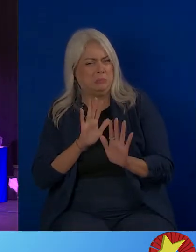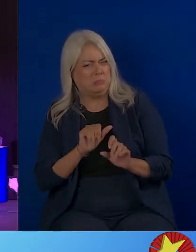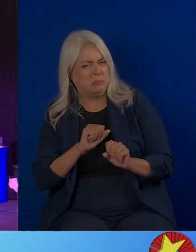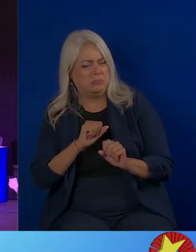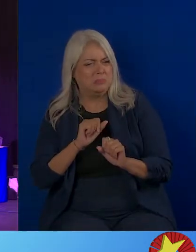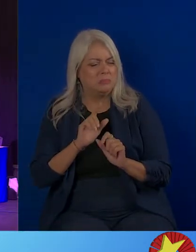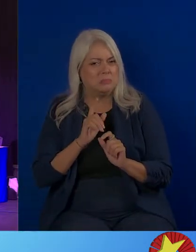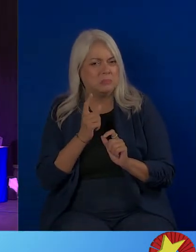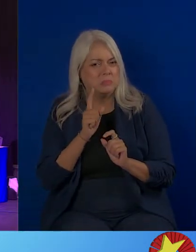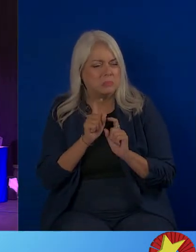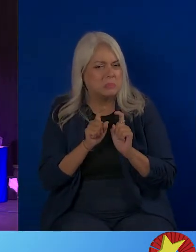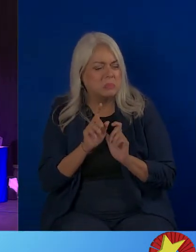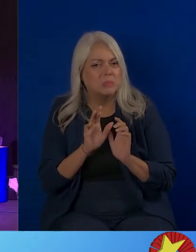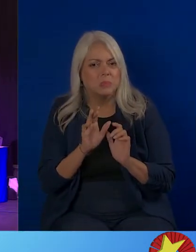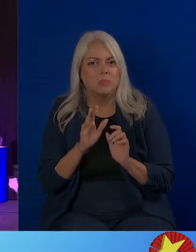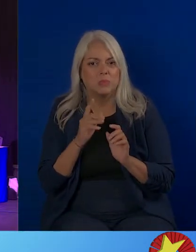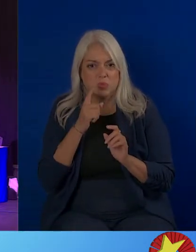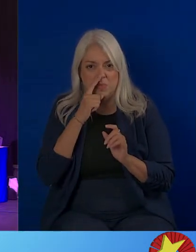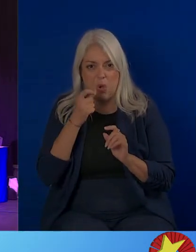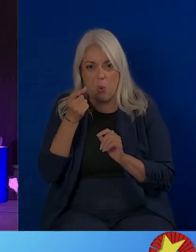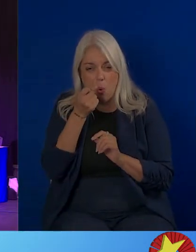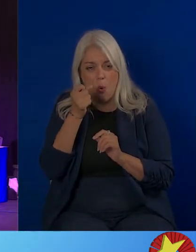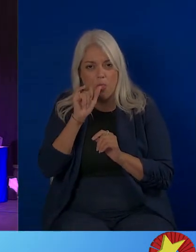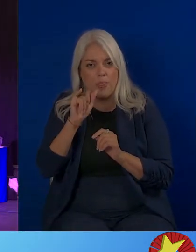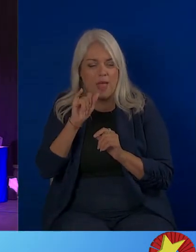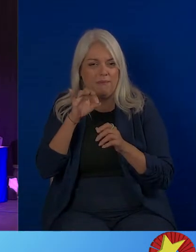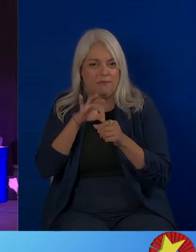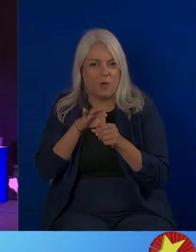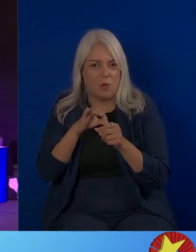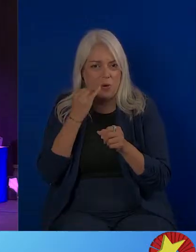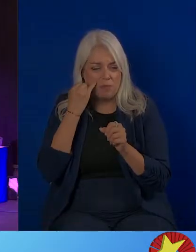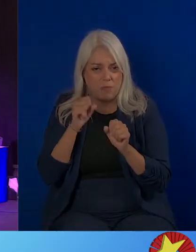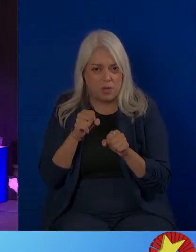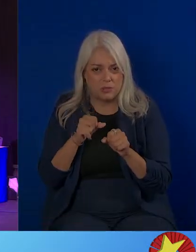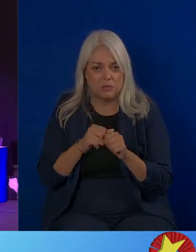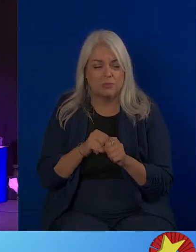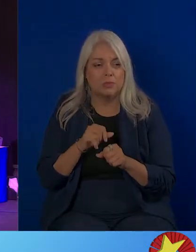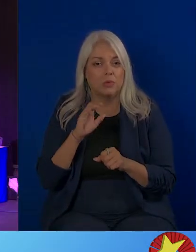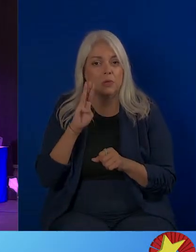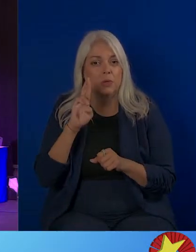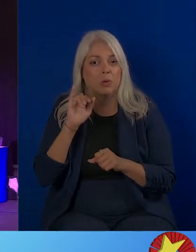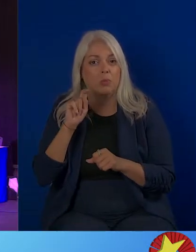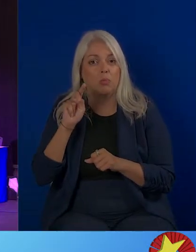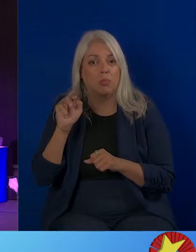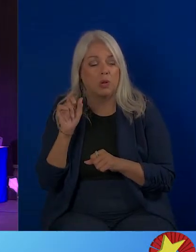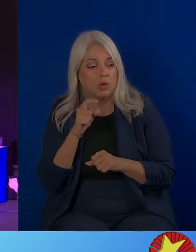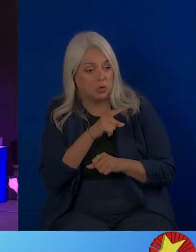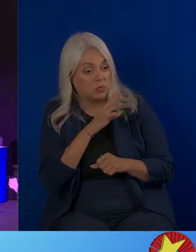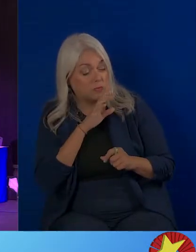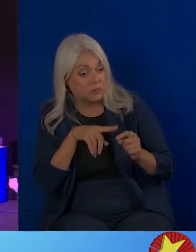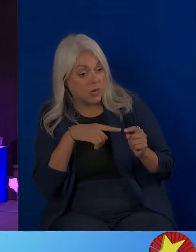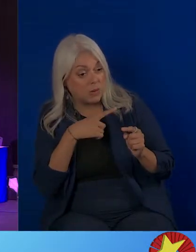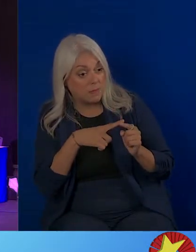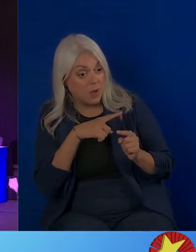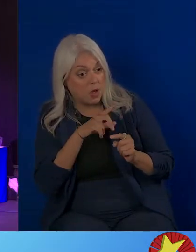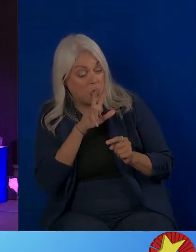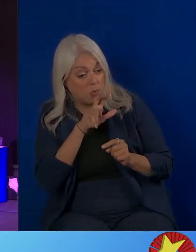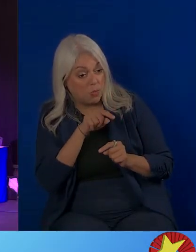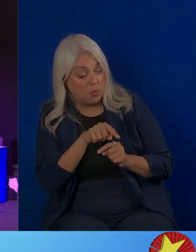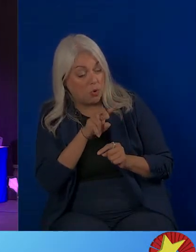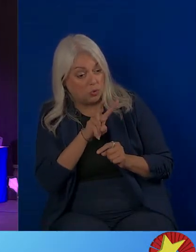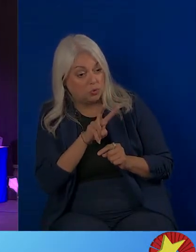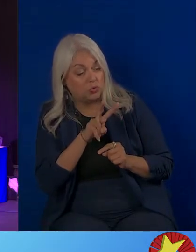possible. I don't know how you term that, but. Are you speaking specifically about 3.2, the renewal of the agreements, or are you speaking about